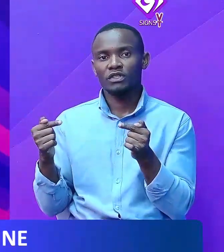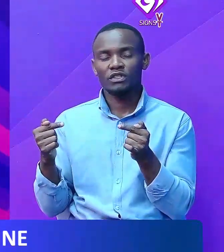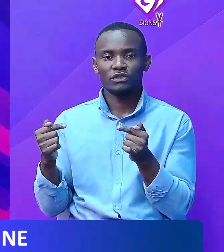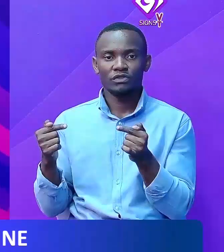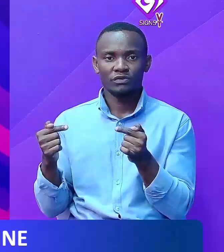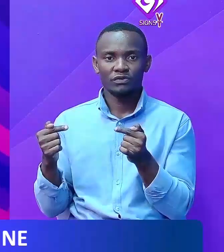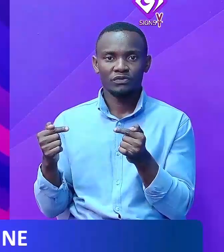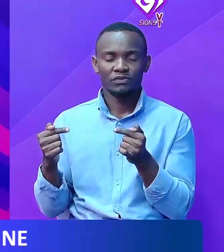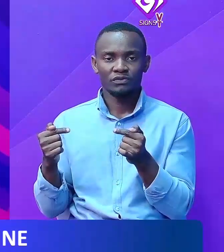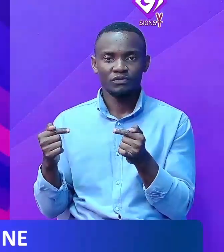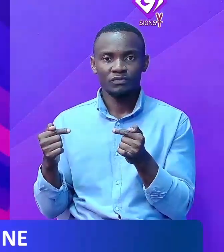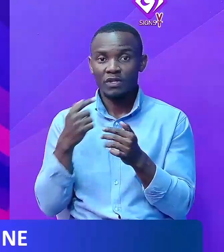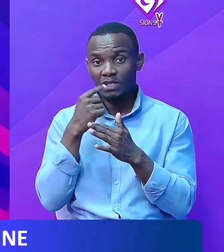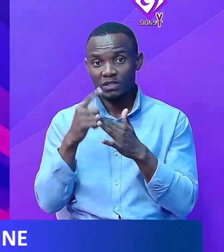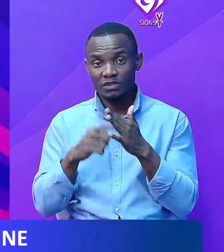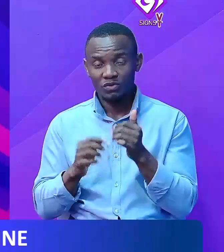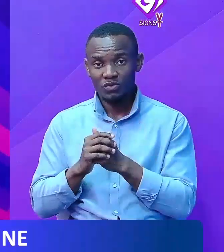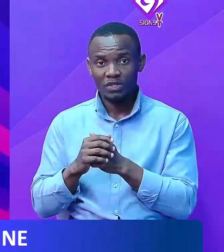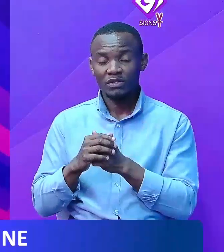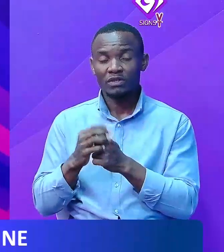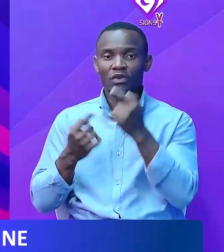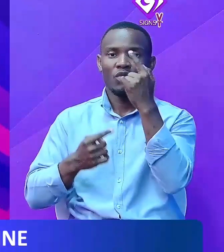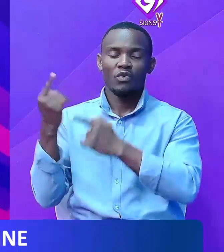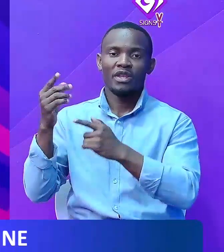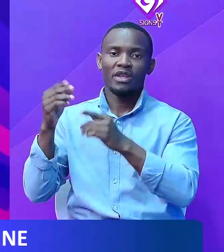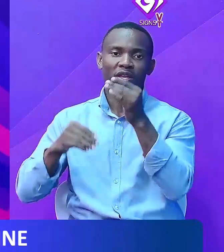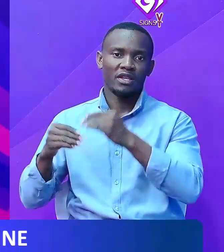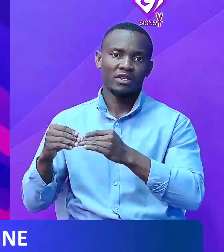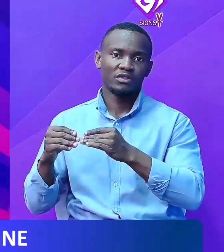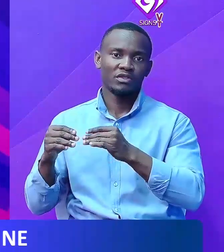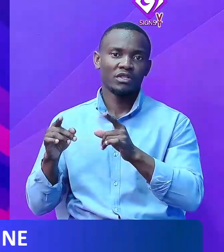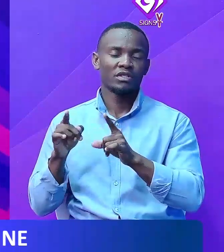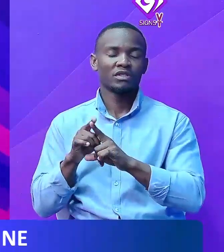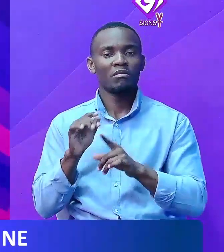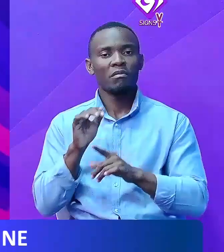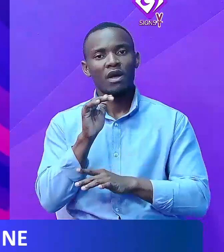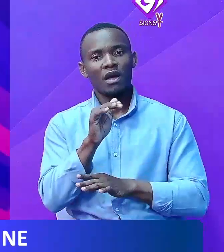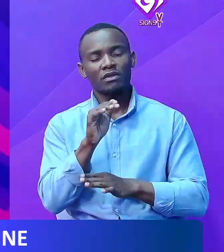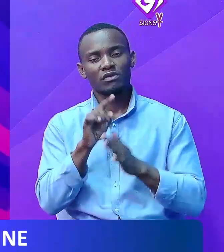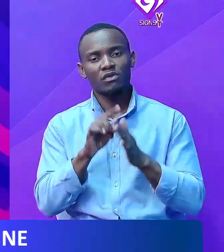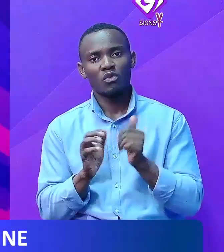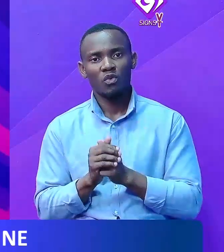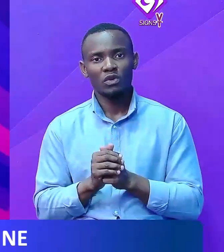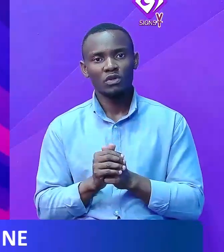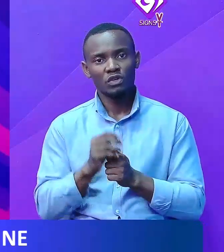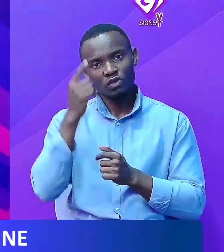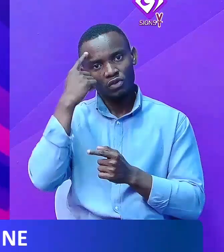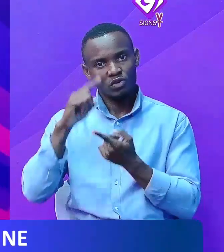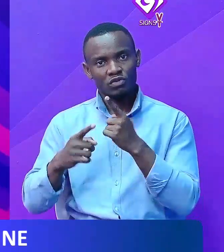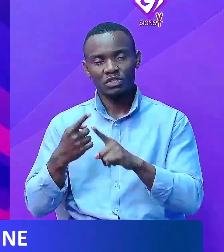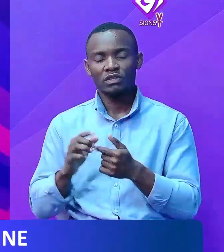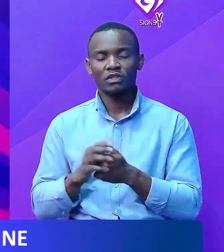Chiroma claims election victory, urges Biya to consider. And Cameroon opposition